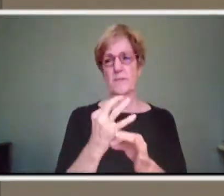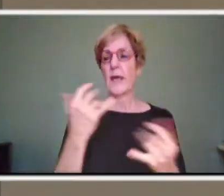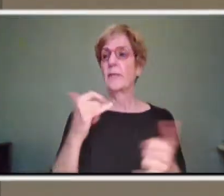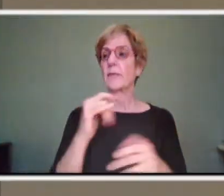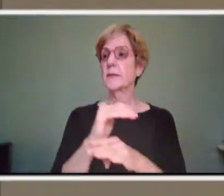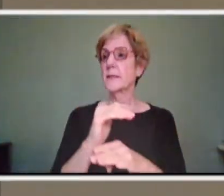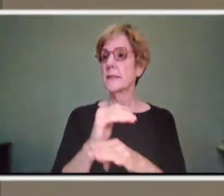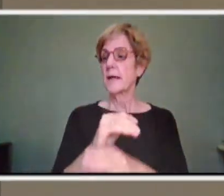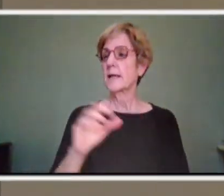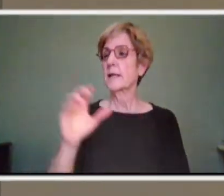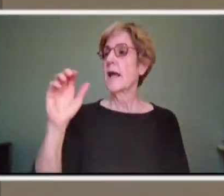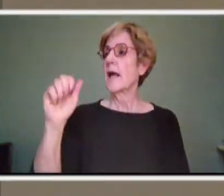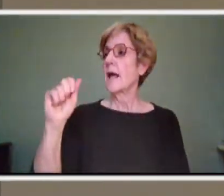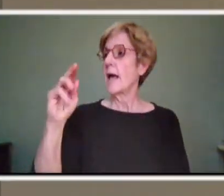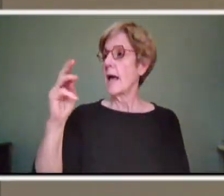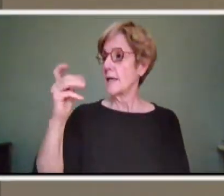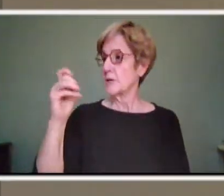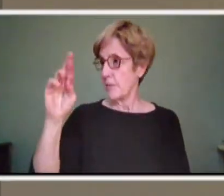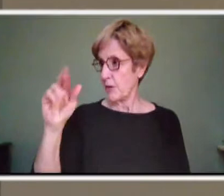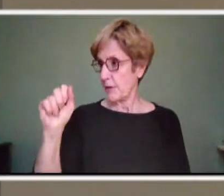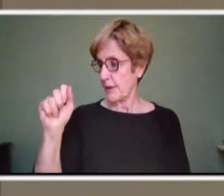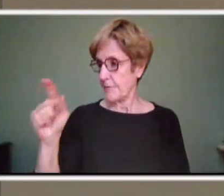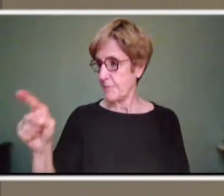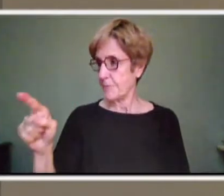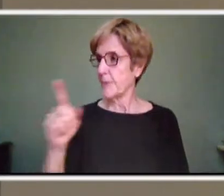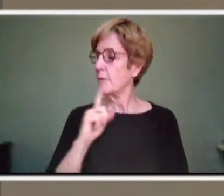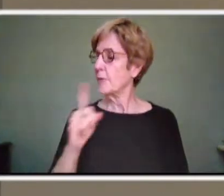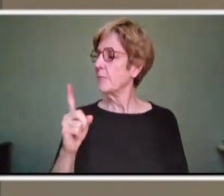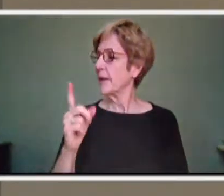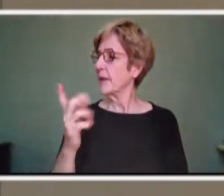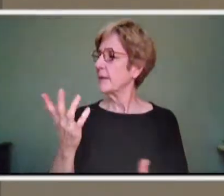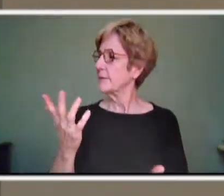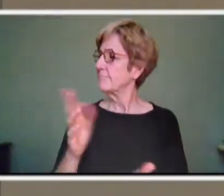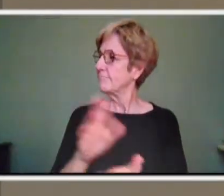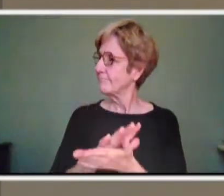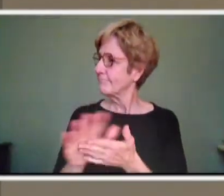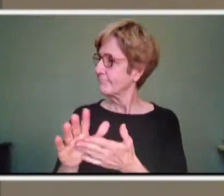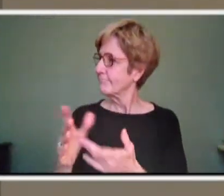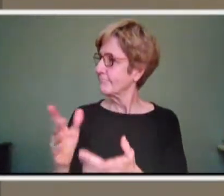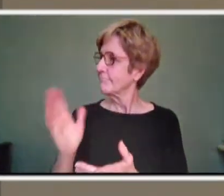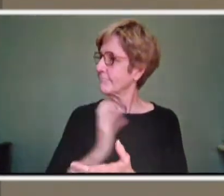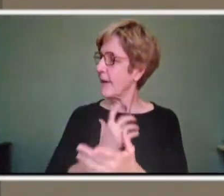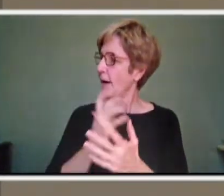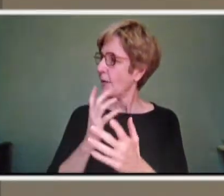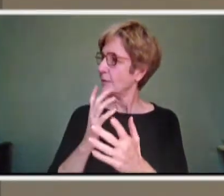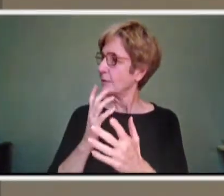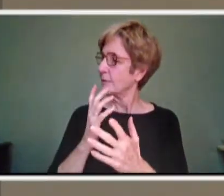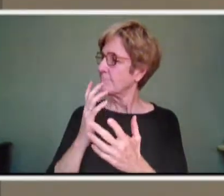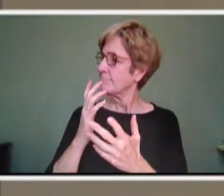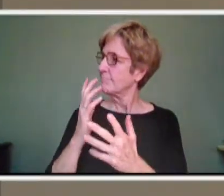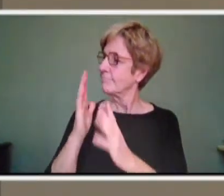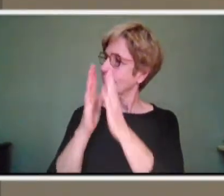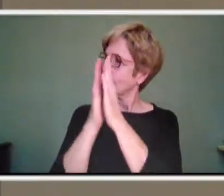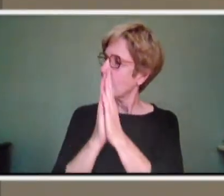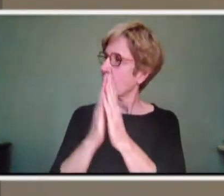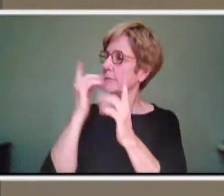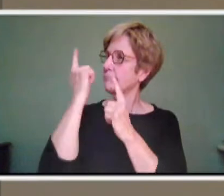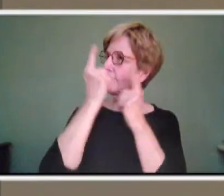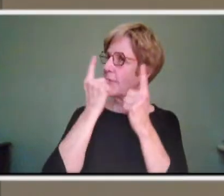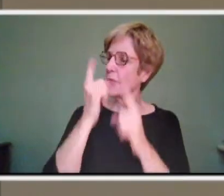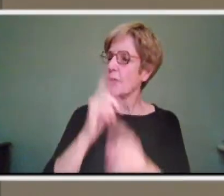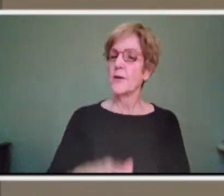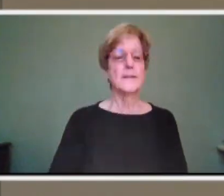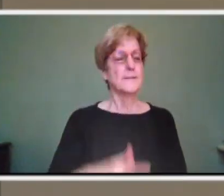Councilmember Ashmira will be so gracious to give us our invocation. Thank you, Mr.